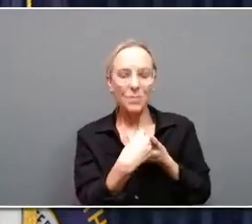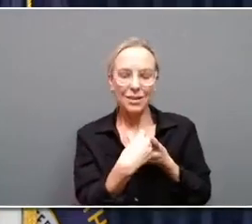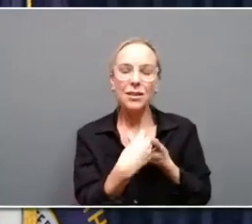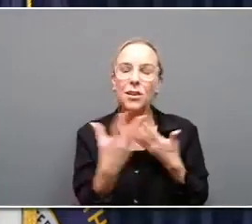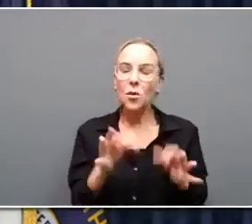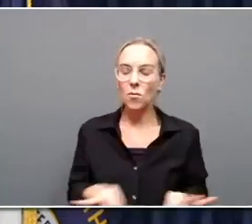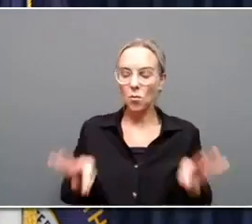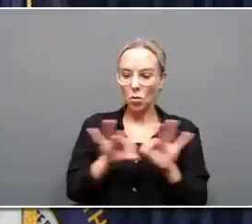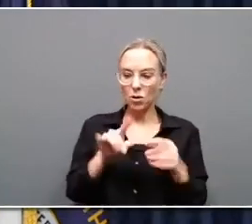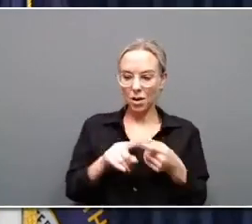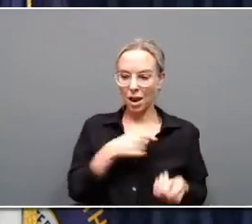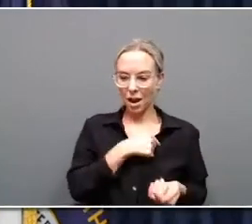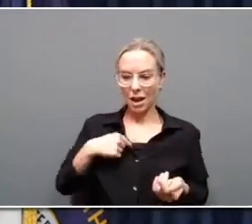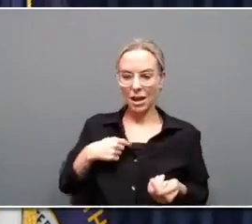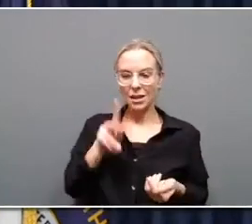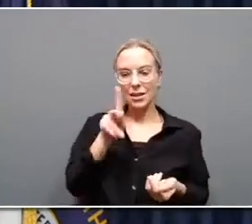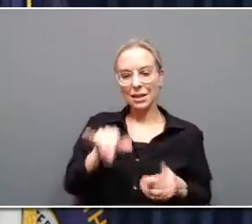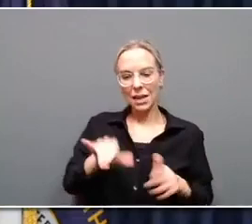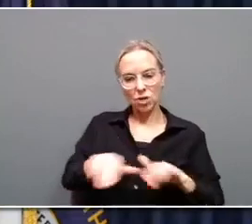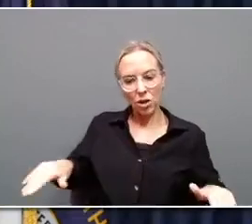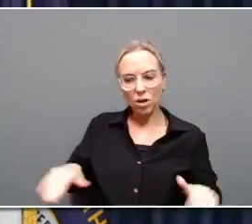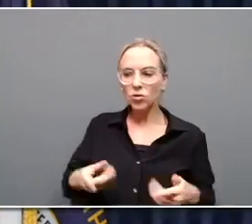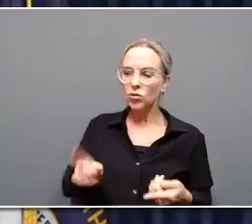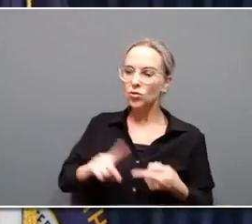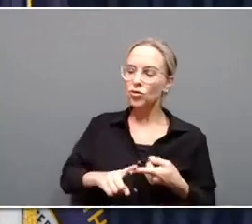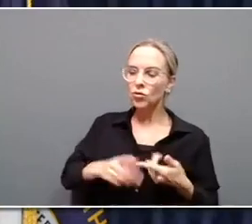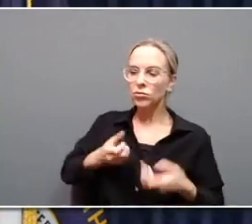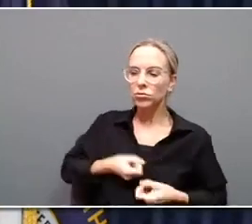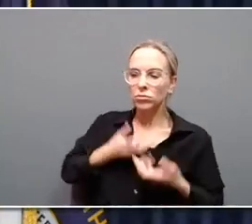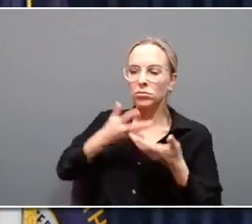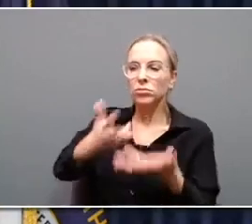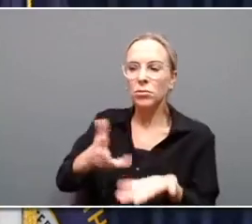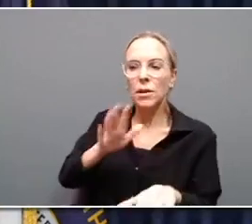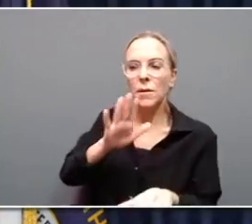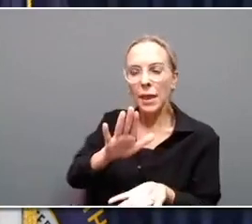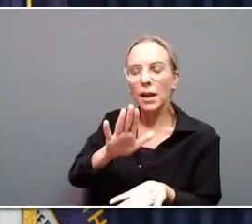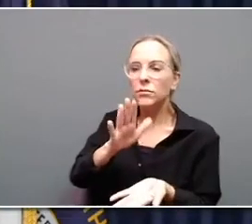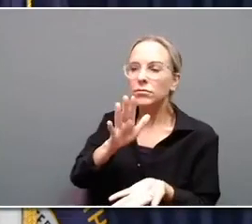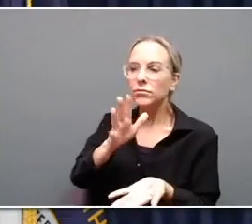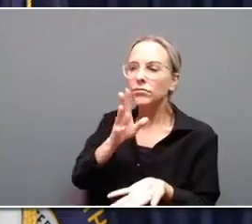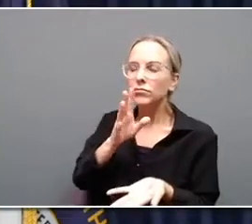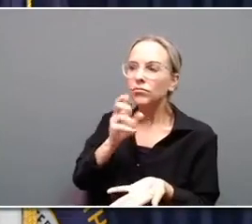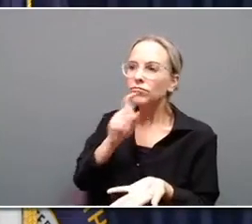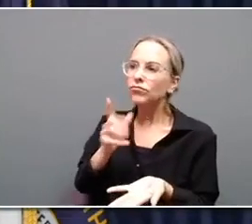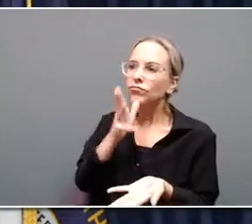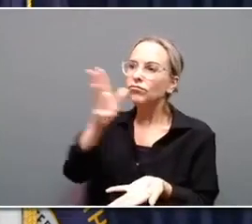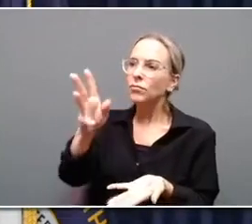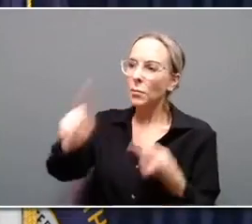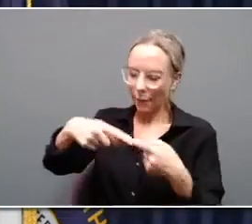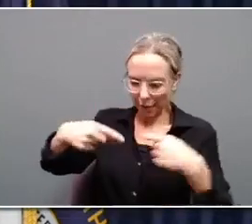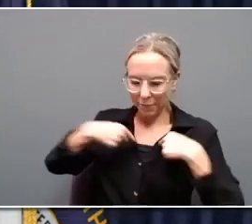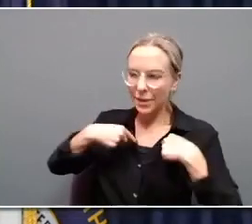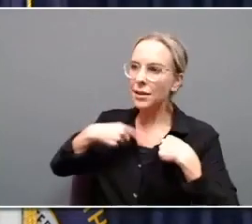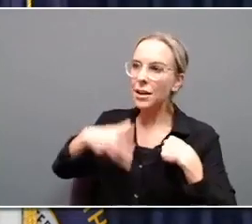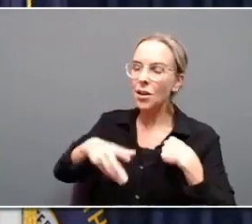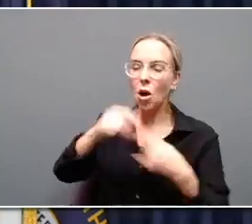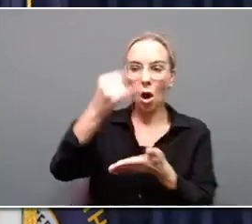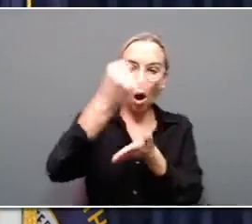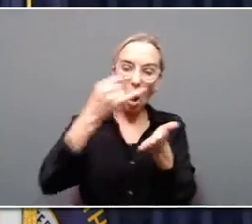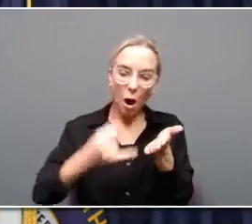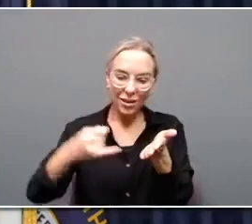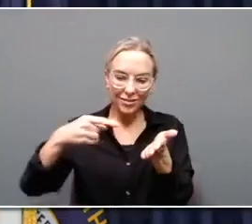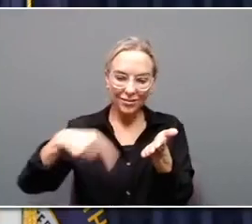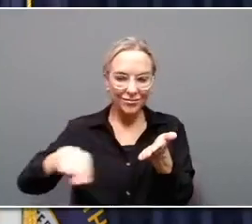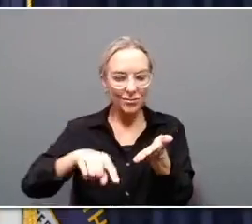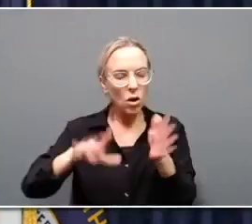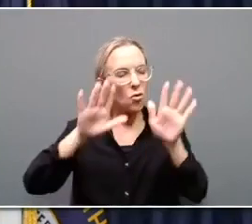kids lend their voices to the inauguration celebration. Art is a great way to have kids participate